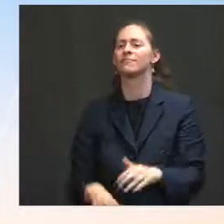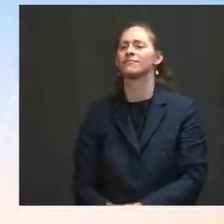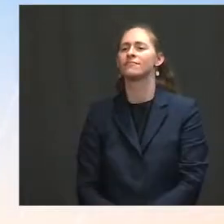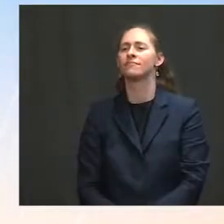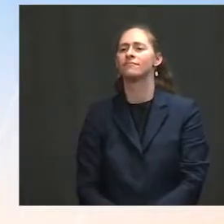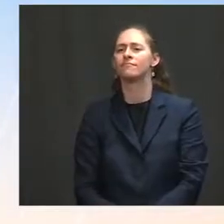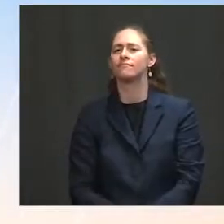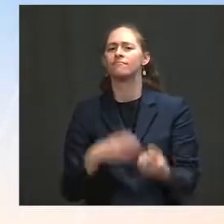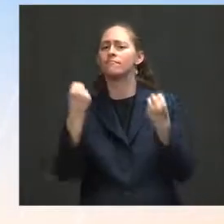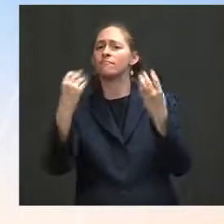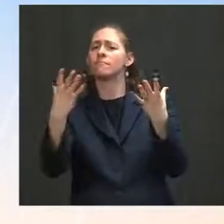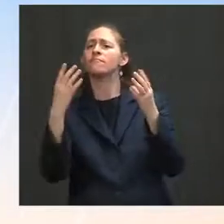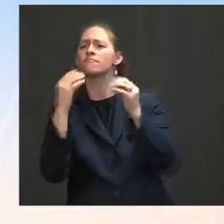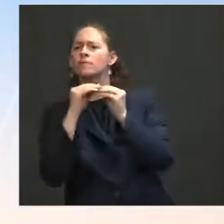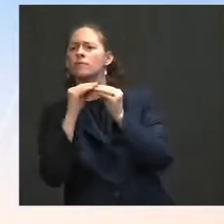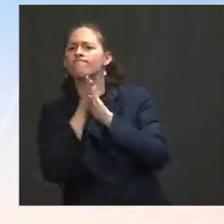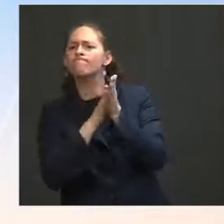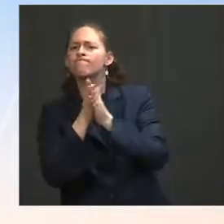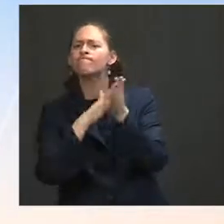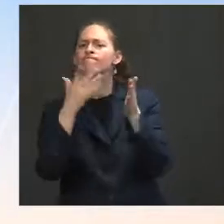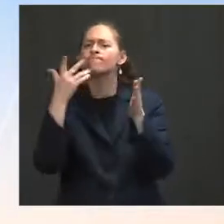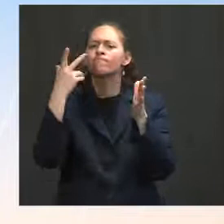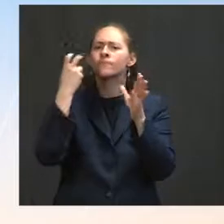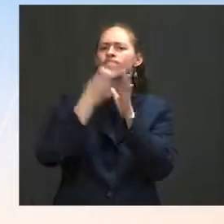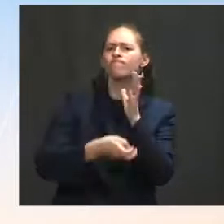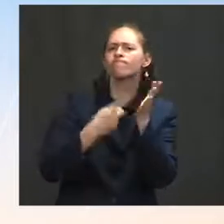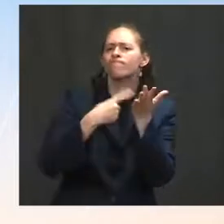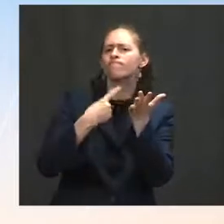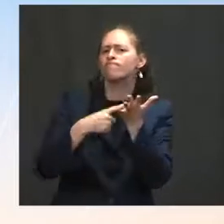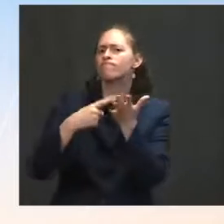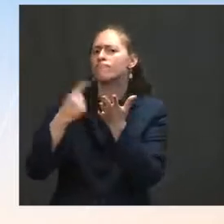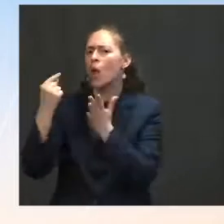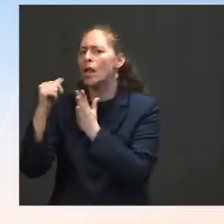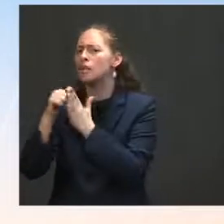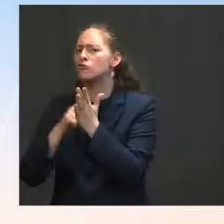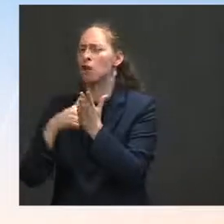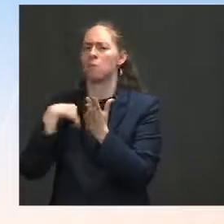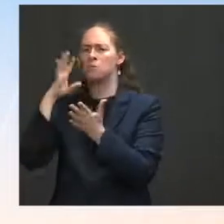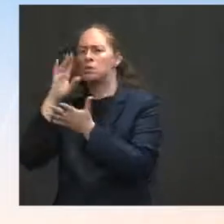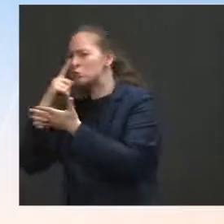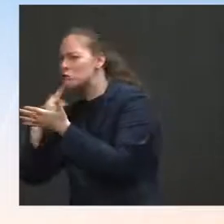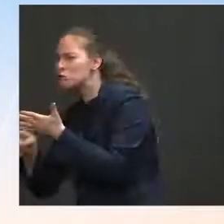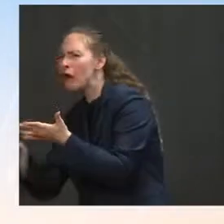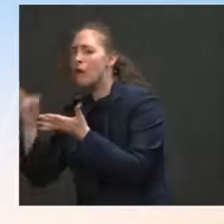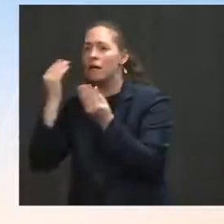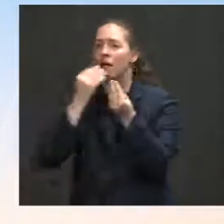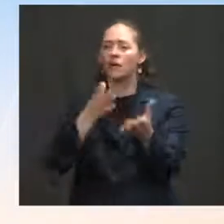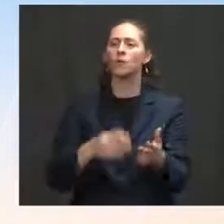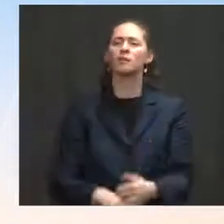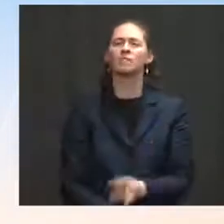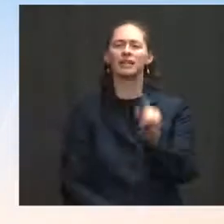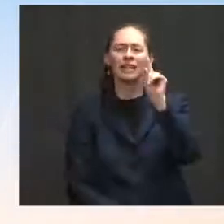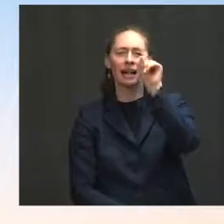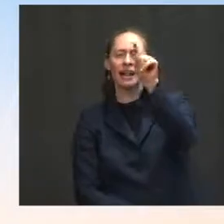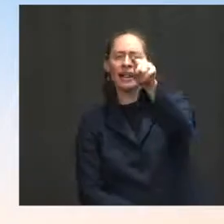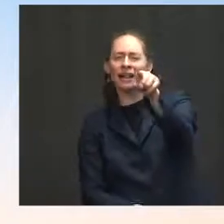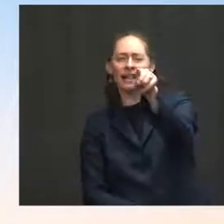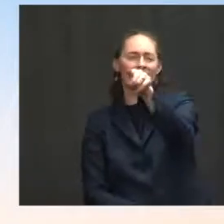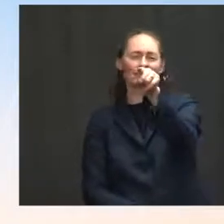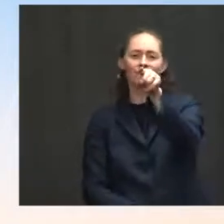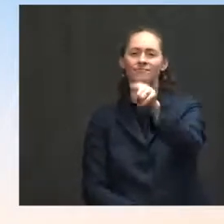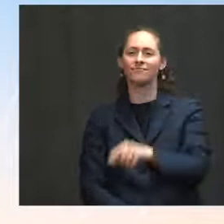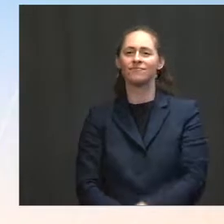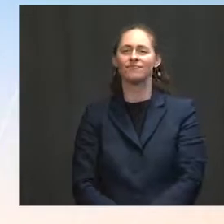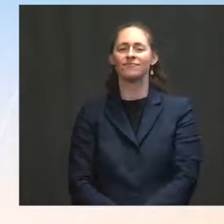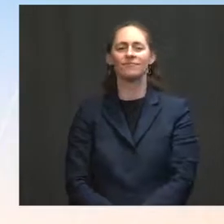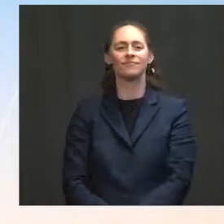about the agenda for the meeting with the German Chancellor to predict. Let me go all the way to go ahead in the middle. Go in the middle. Thanks, Jen.